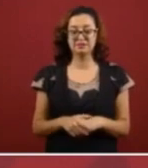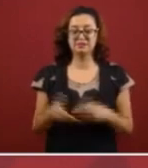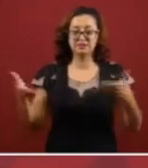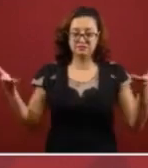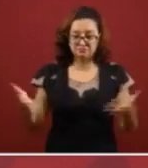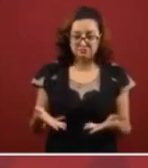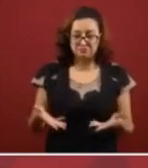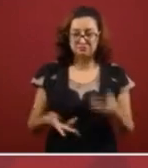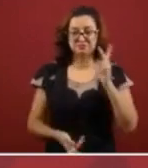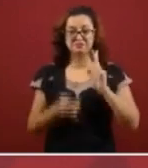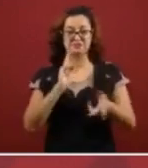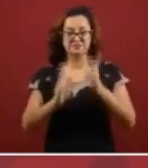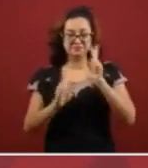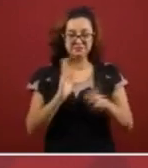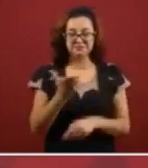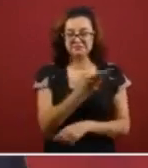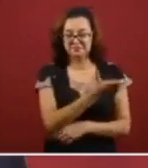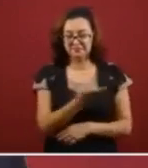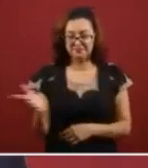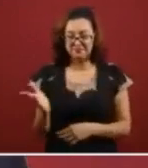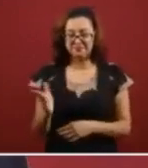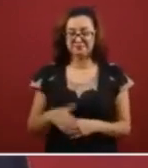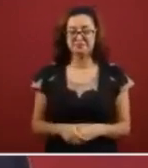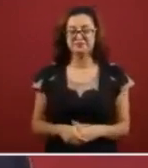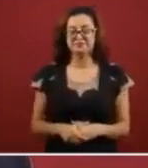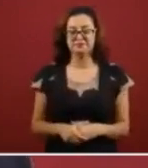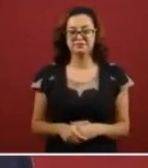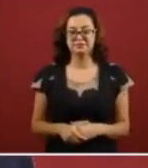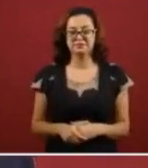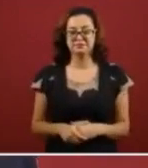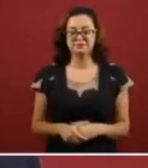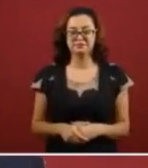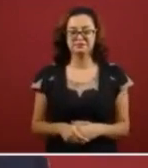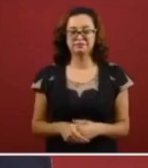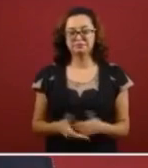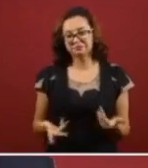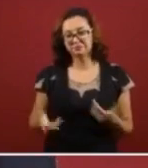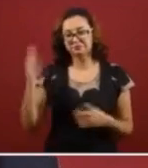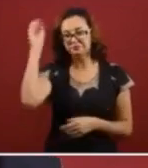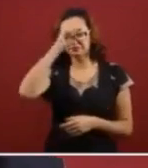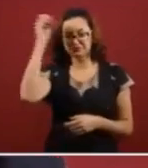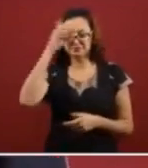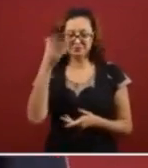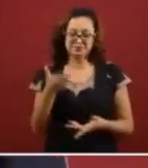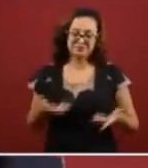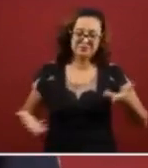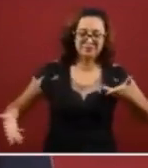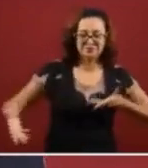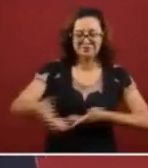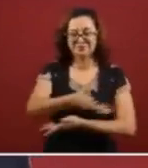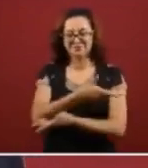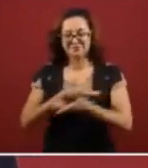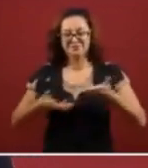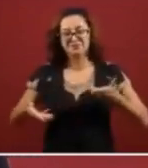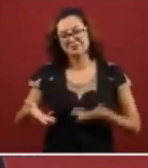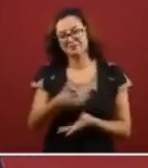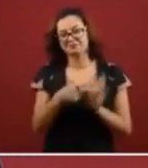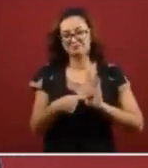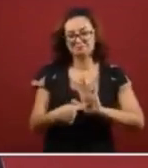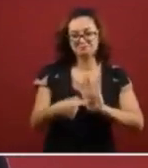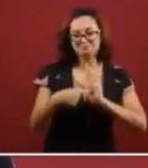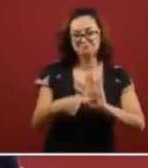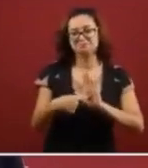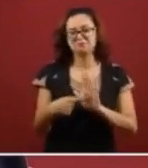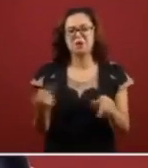converse con ustedes, to converse with you all, haya un intercambio de puntos de vista, that there be an exchange of points of view, and